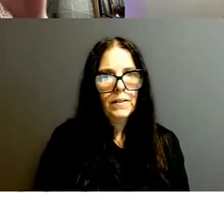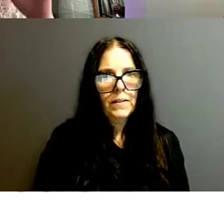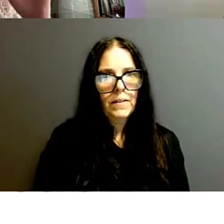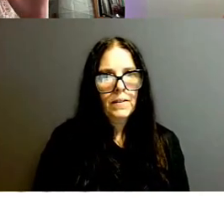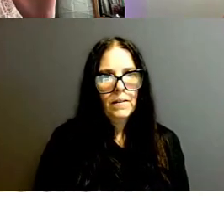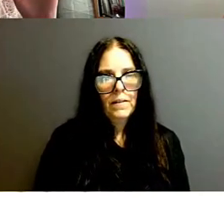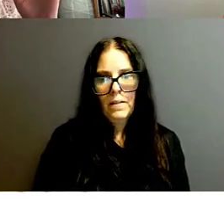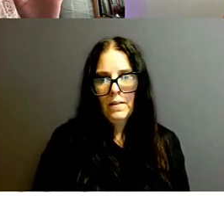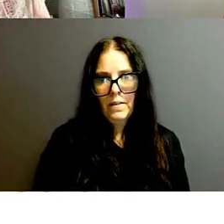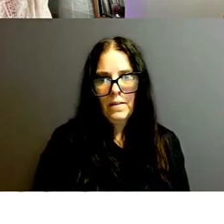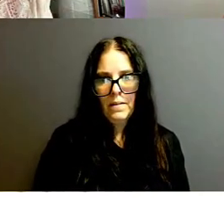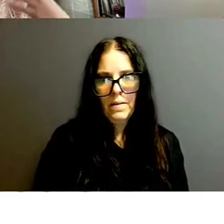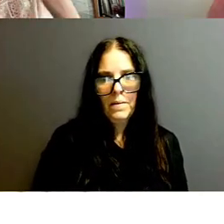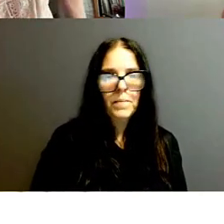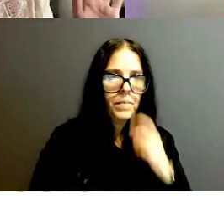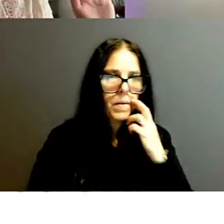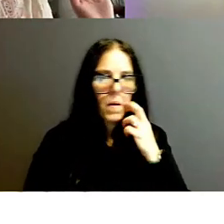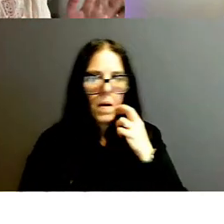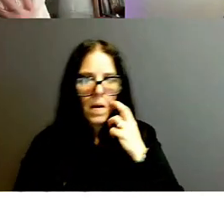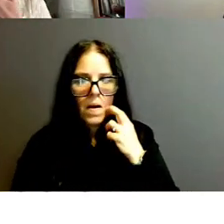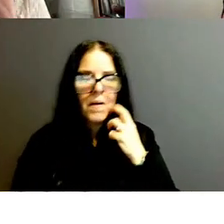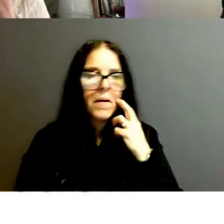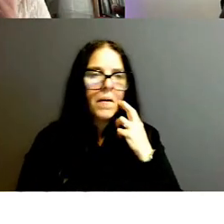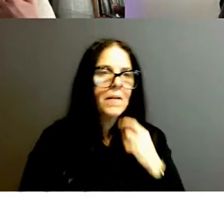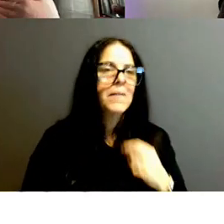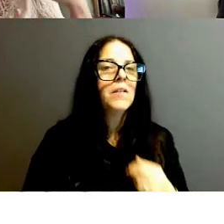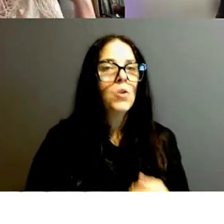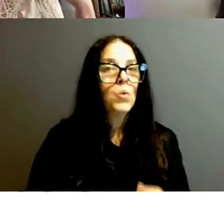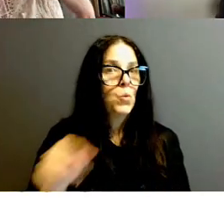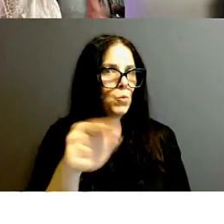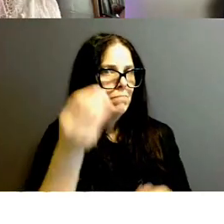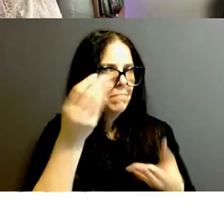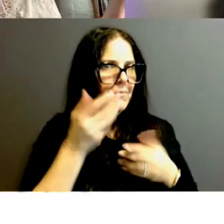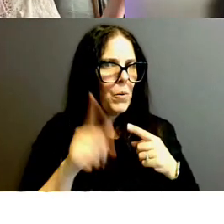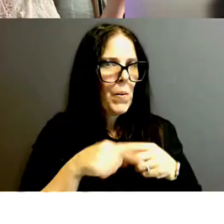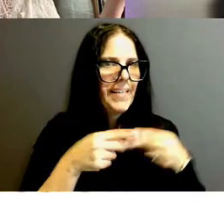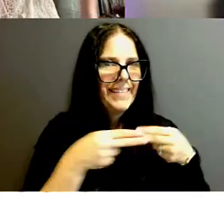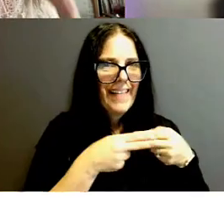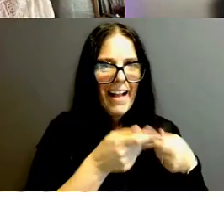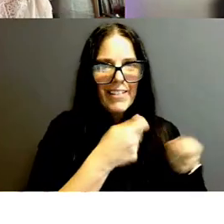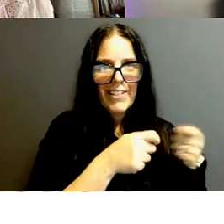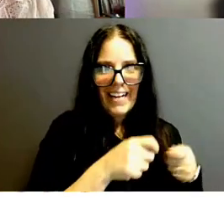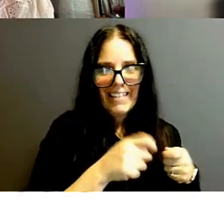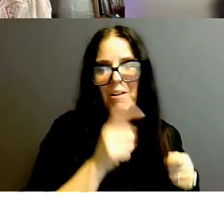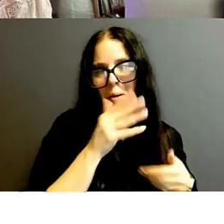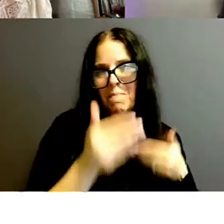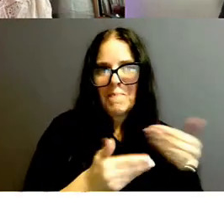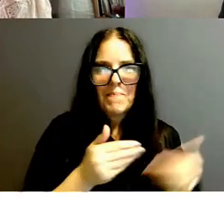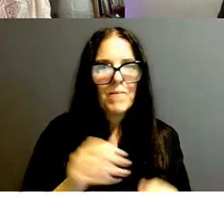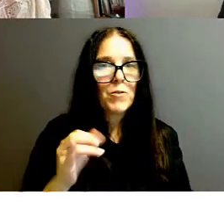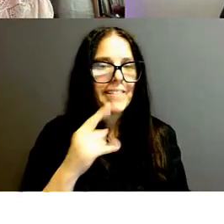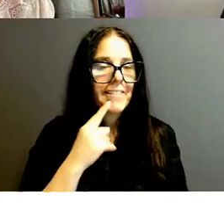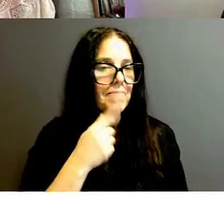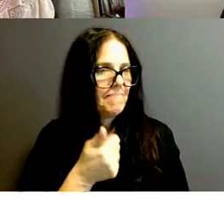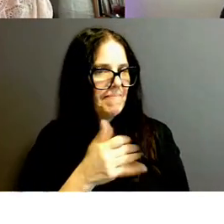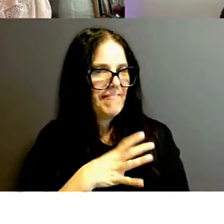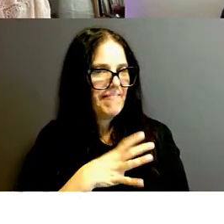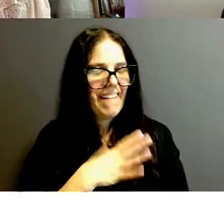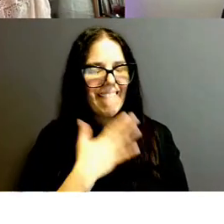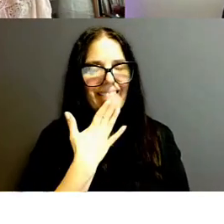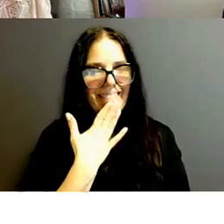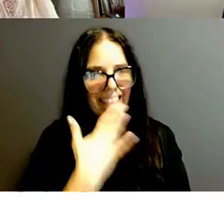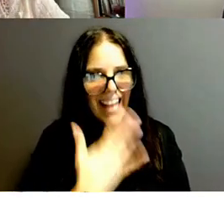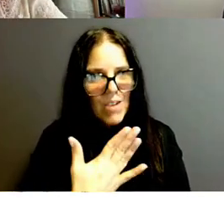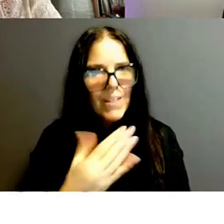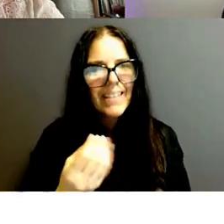And then your slide is coming up. You're going to guide me to switch the slides, and then we'll go from here. All right. Well, thank you so much for giving